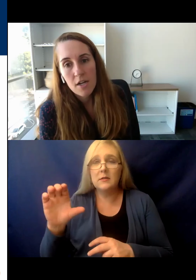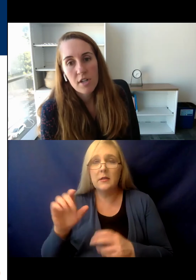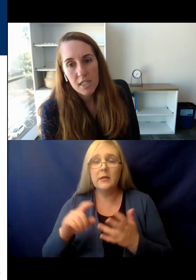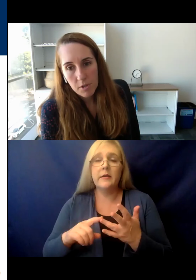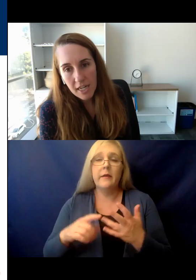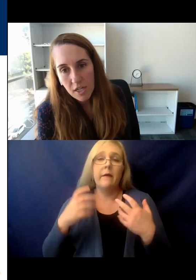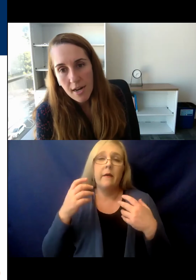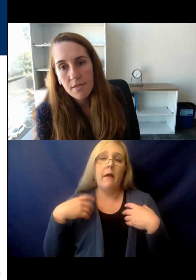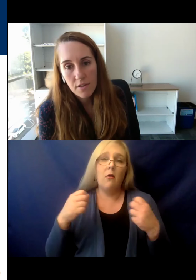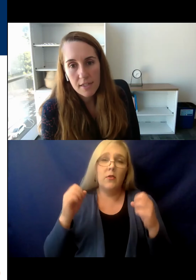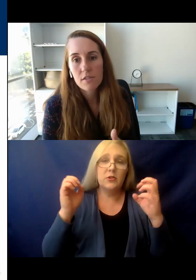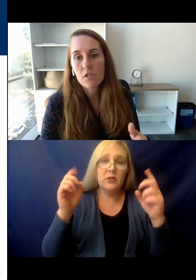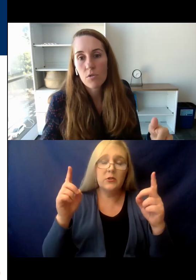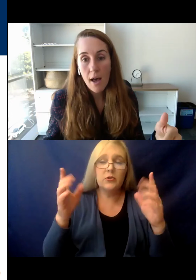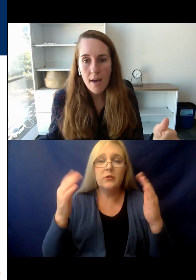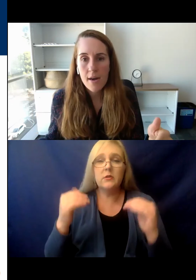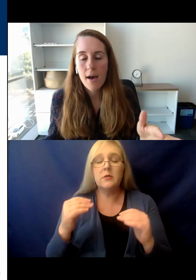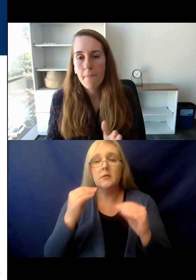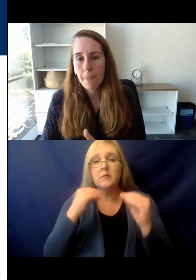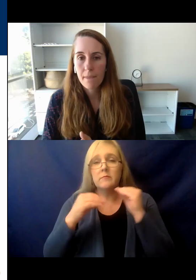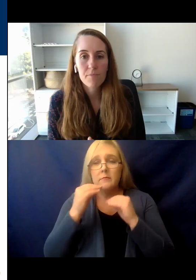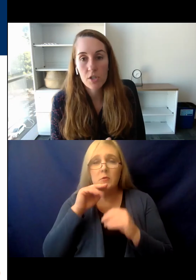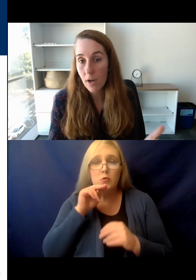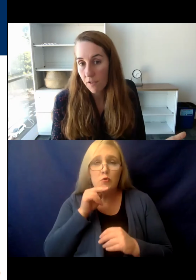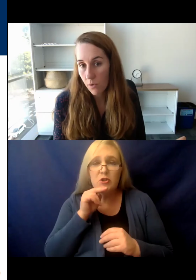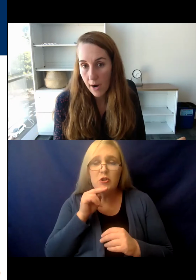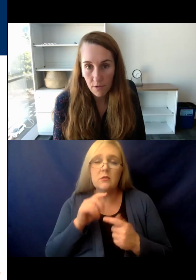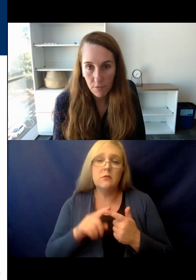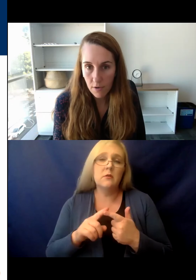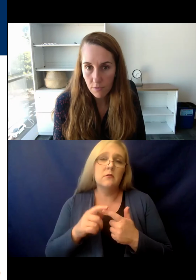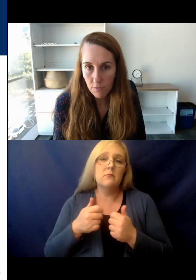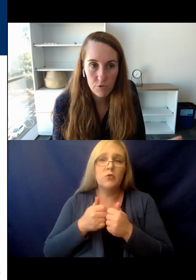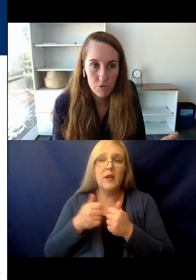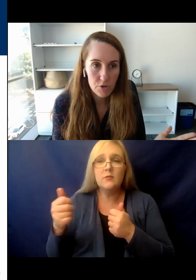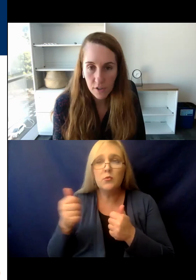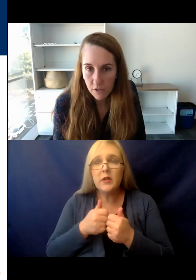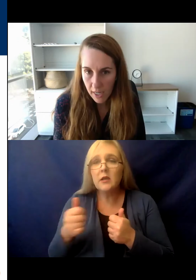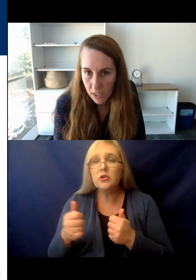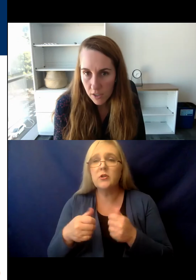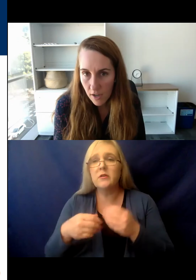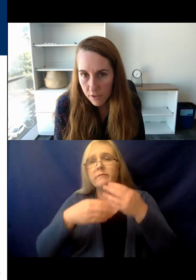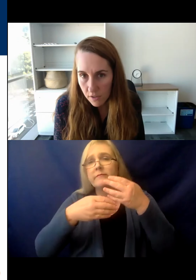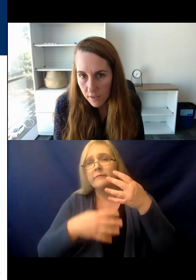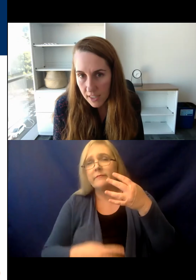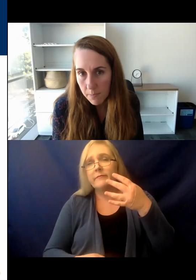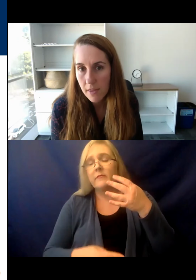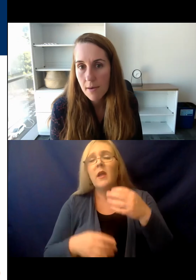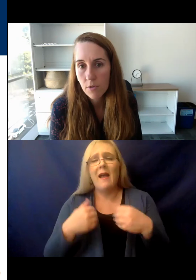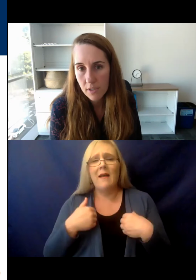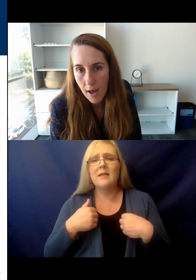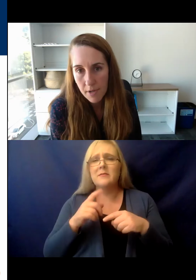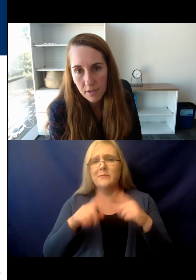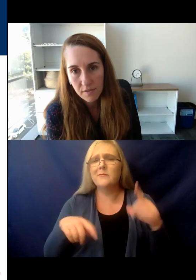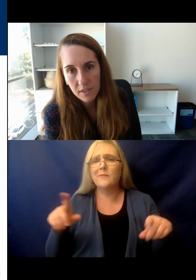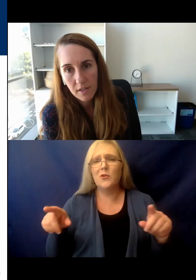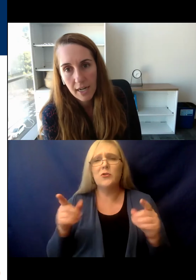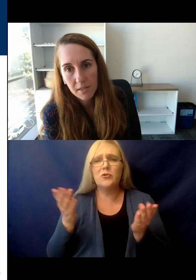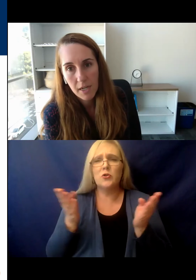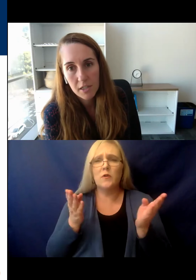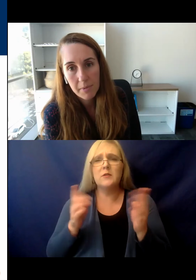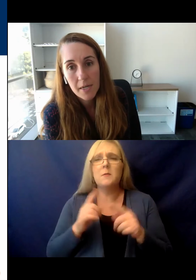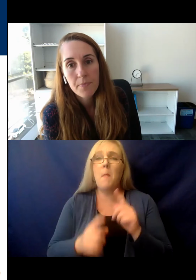nutrition, transportation, and the list goes on to cover quite a diverse range of services, but the most common